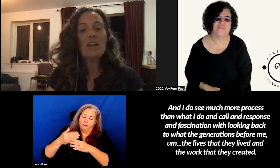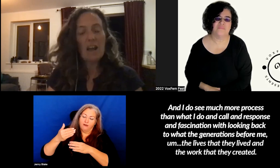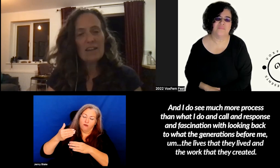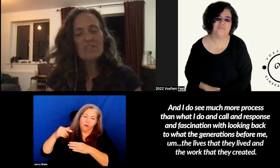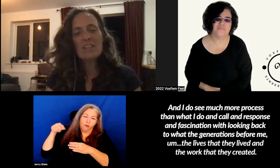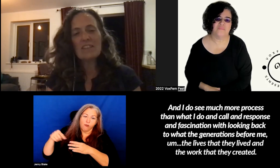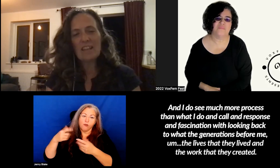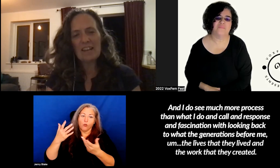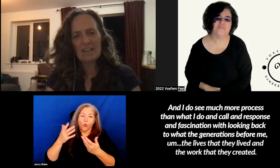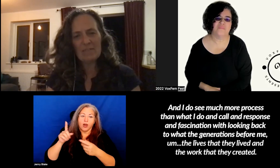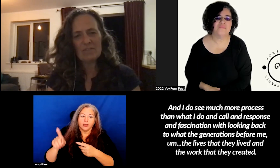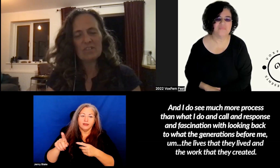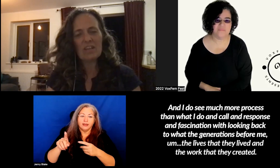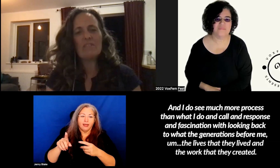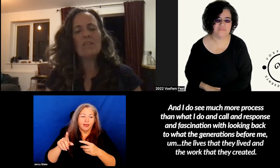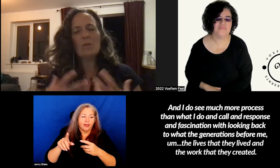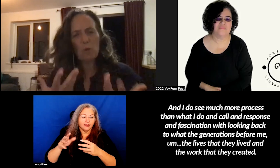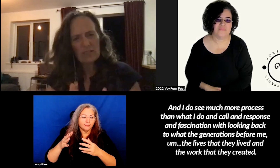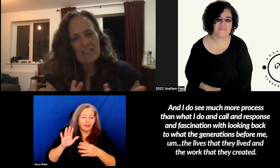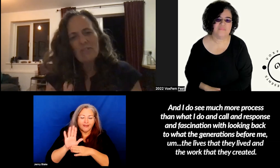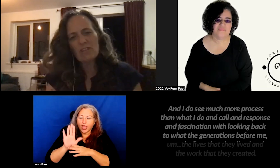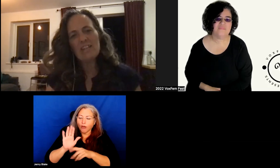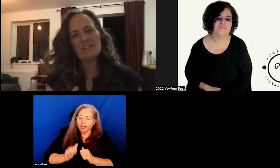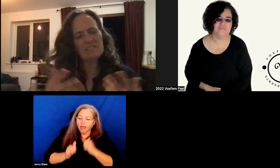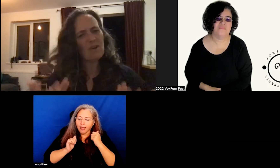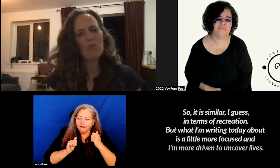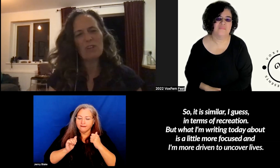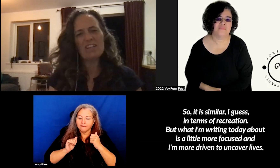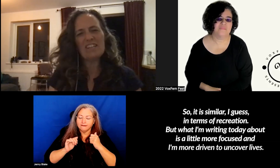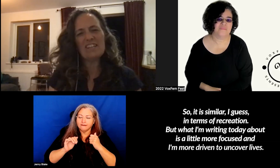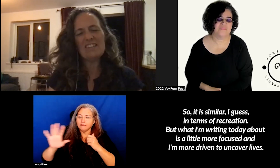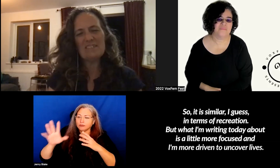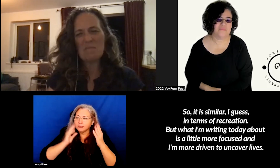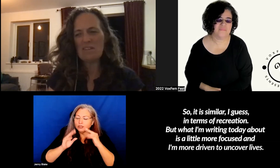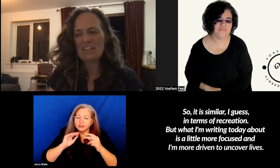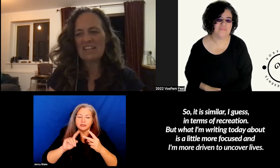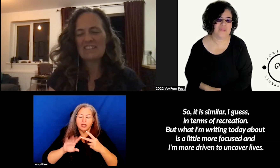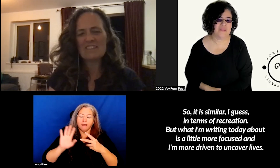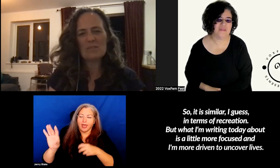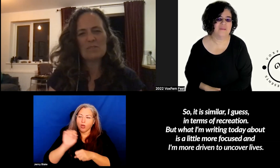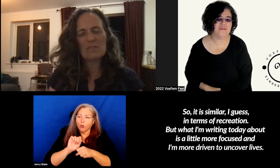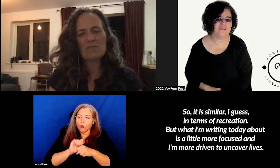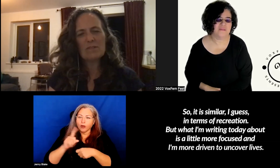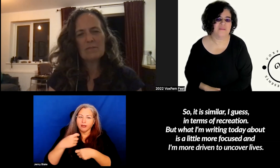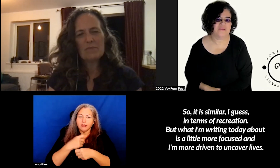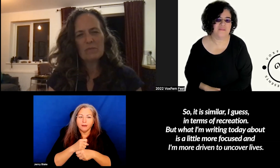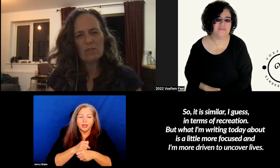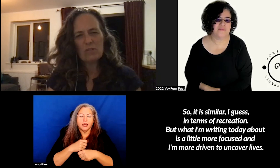the lives that they lived and the work that they created. So it is similar, I guess, in terms